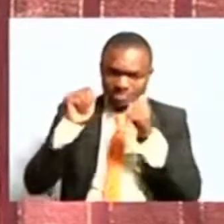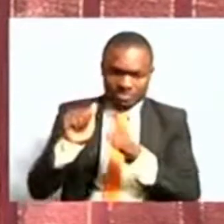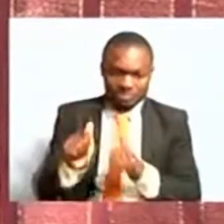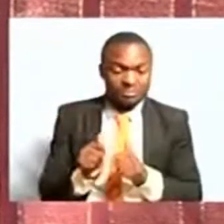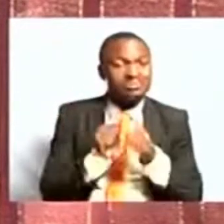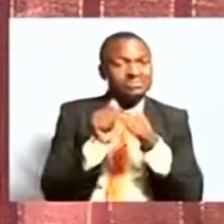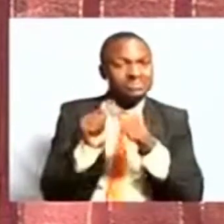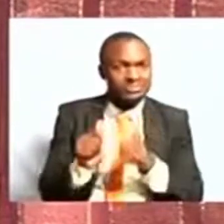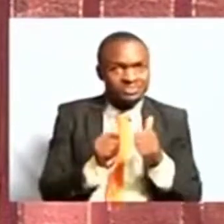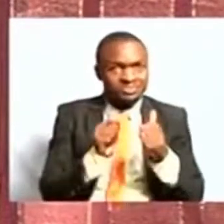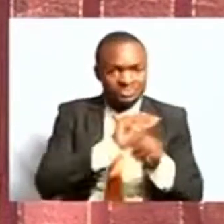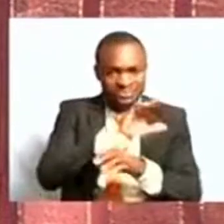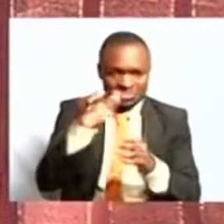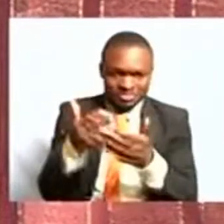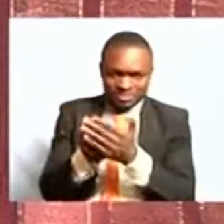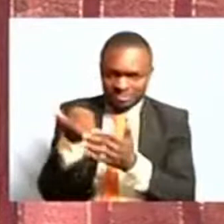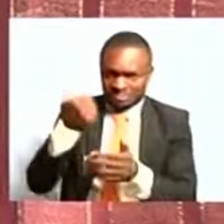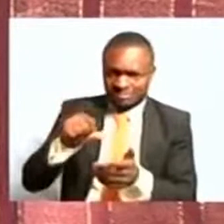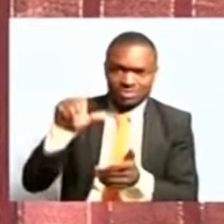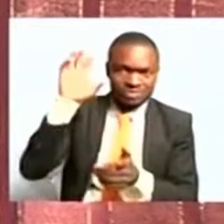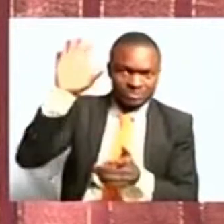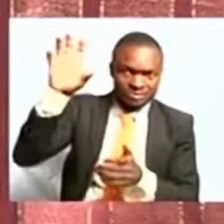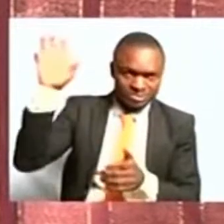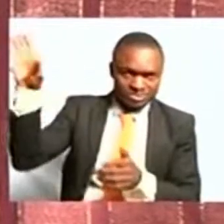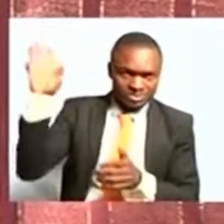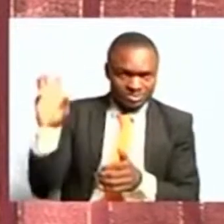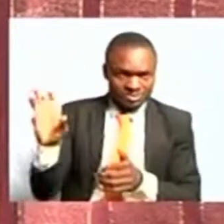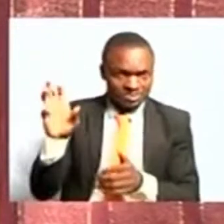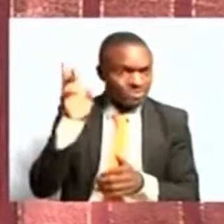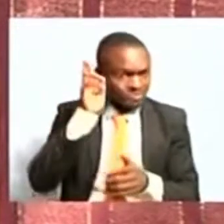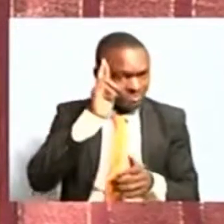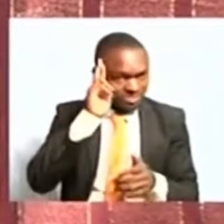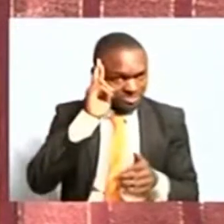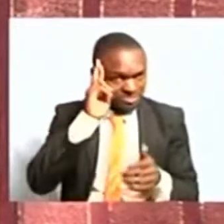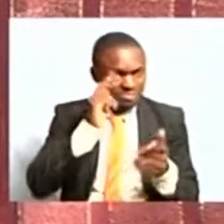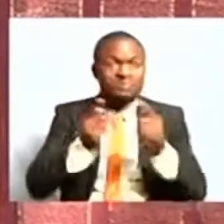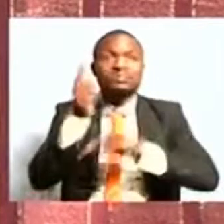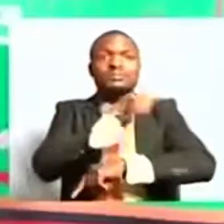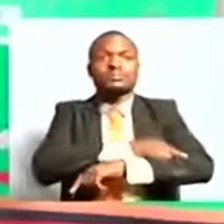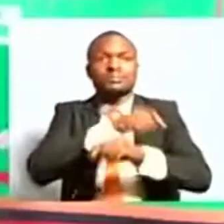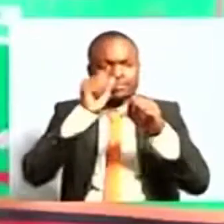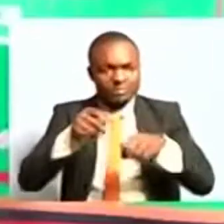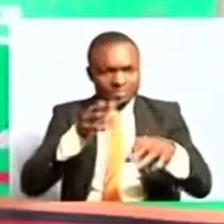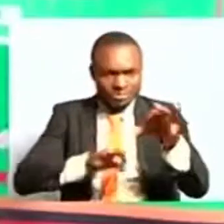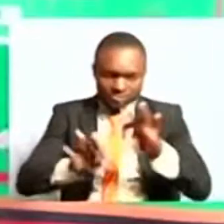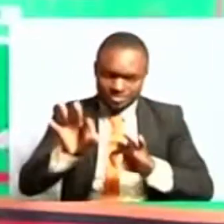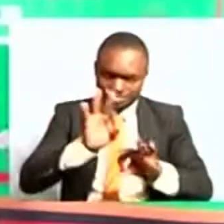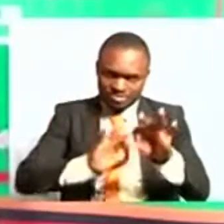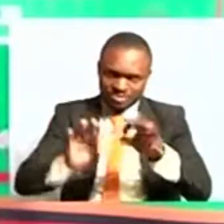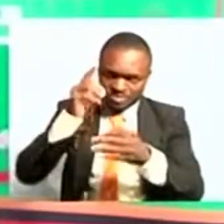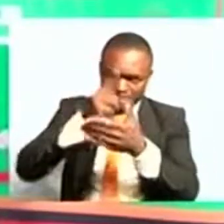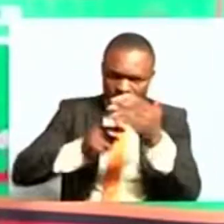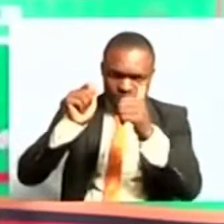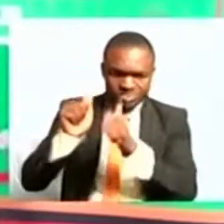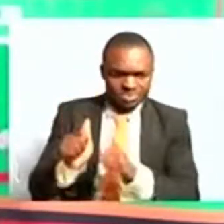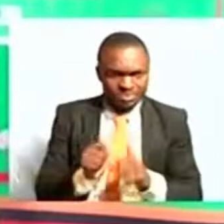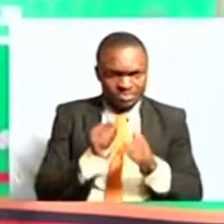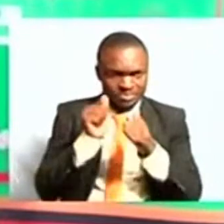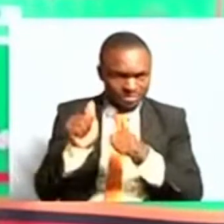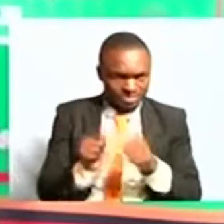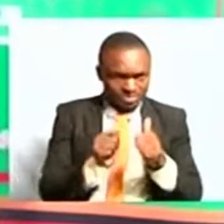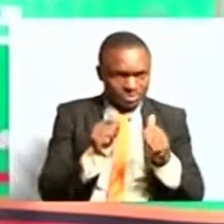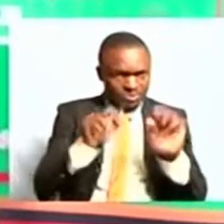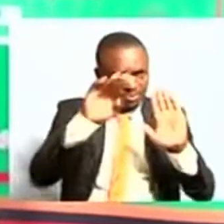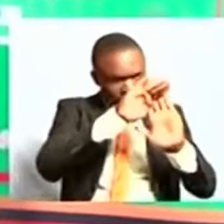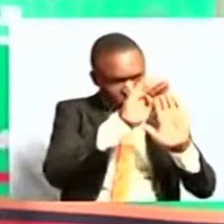activities throughout the 10 provinces to commemorate this day. Maybe you can shed some light on what activities you have lined up.